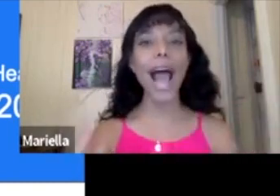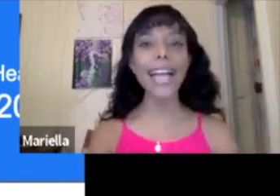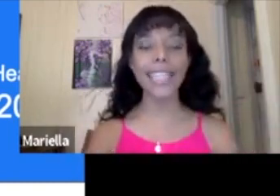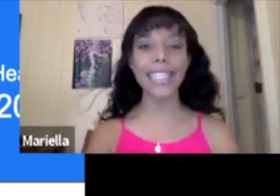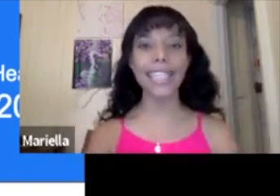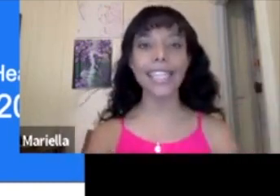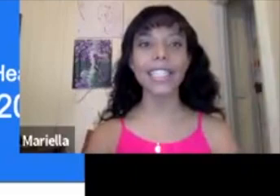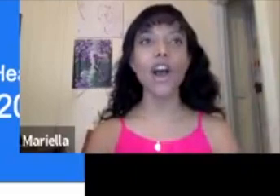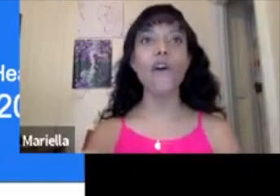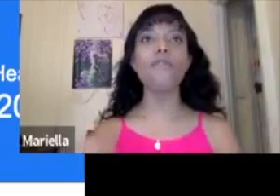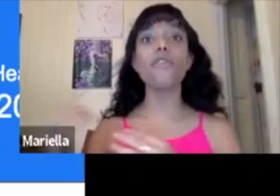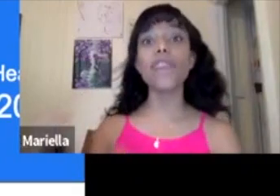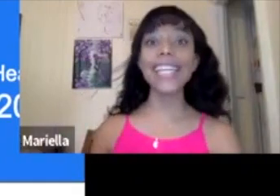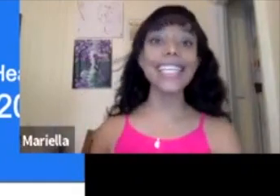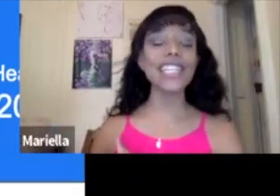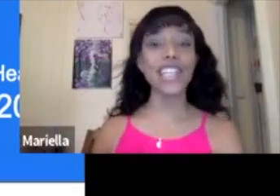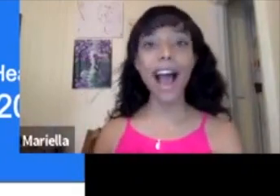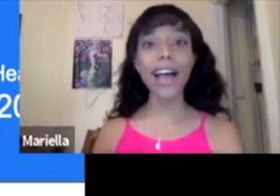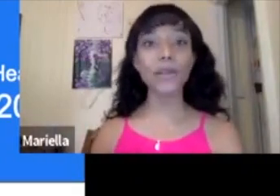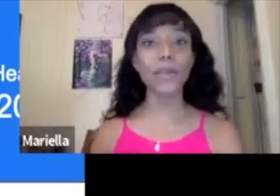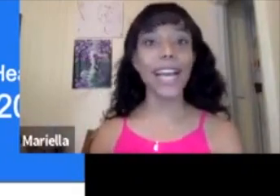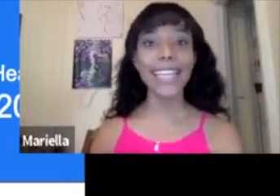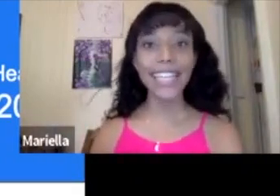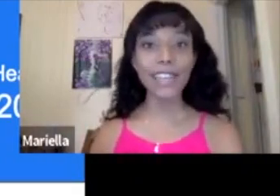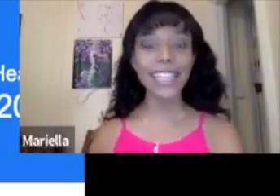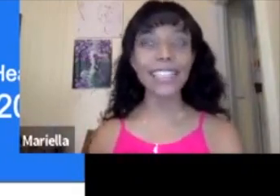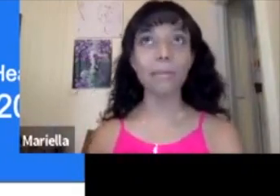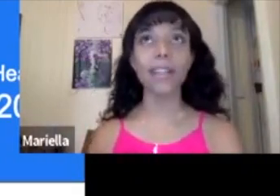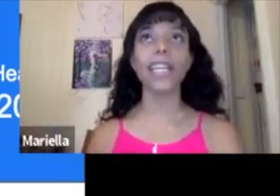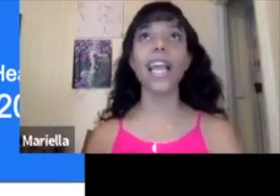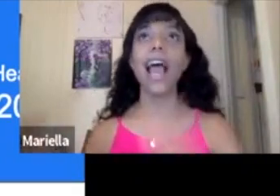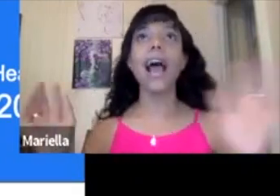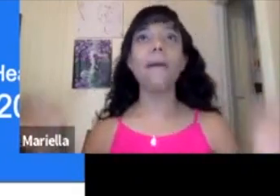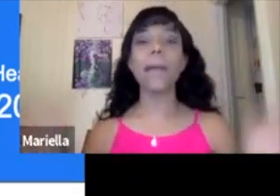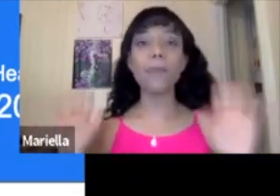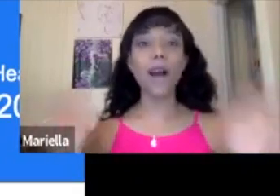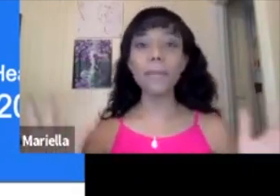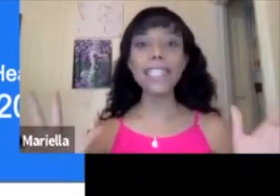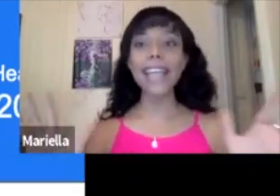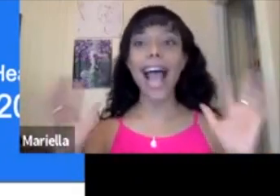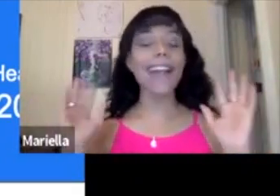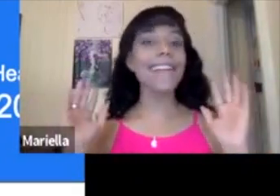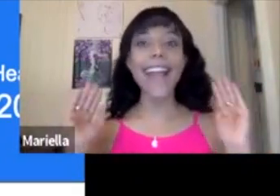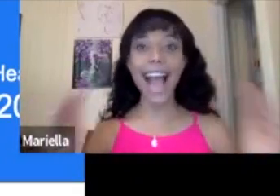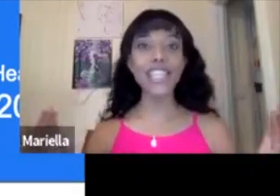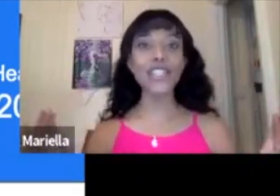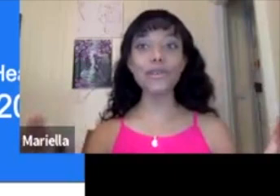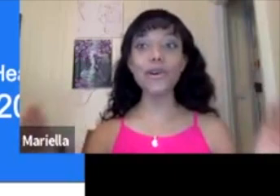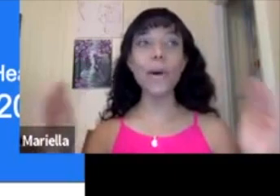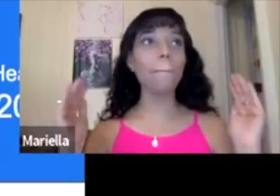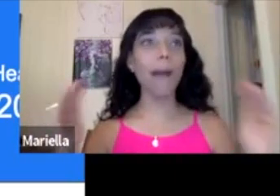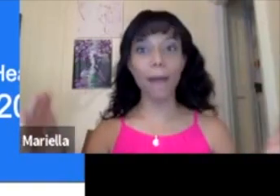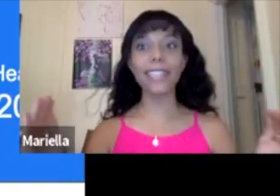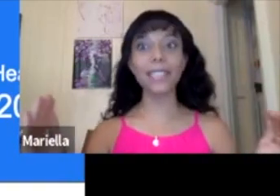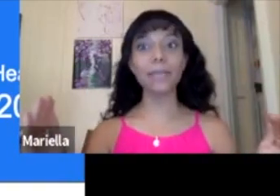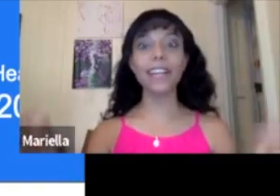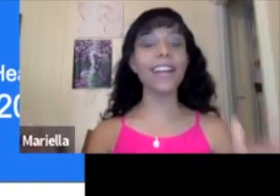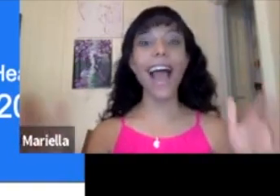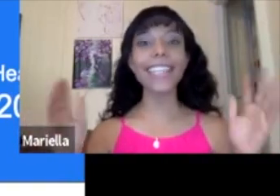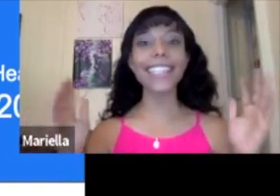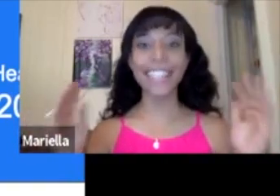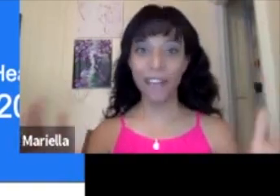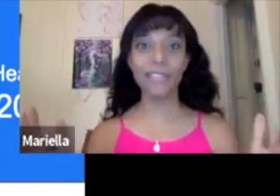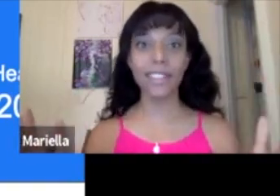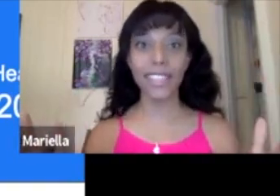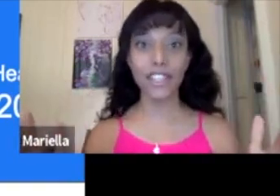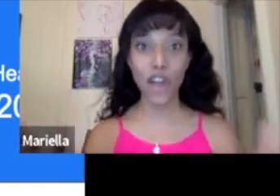best practices for raising a child with a hearing disability. My mom is a natural public speaker.